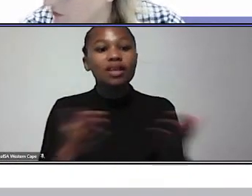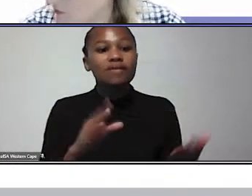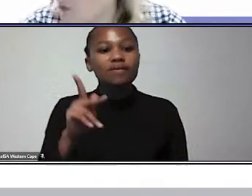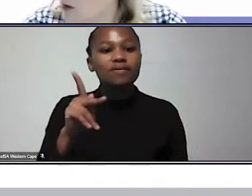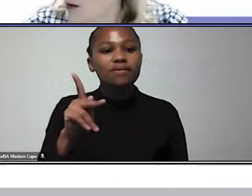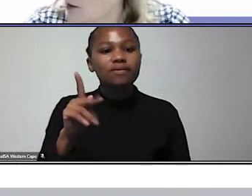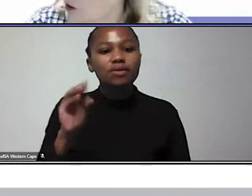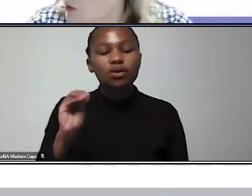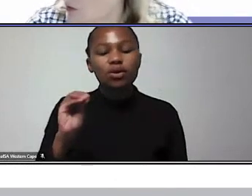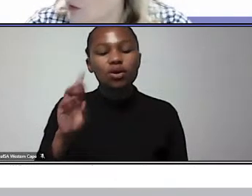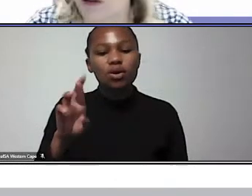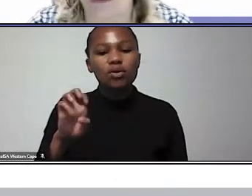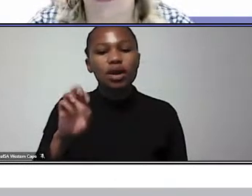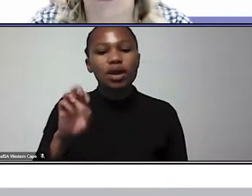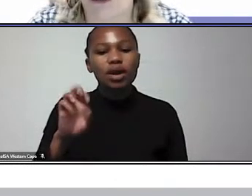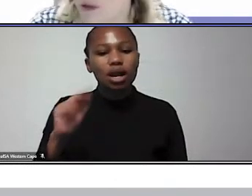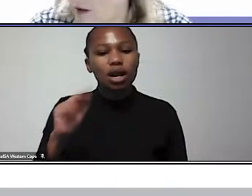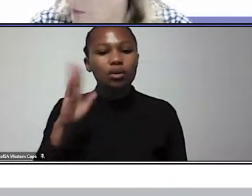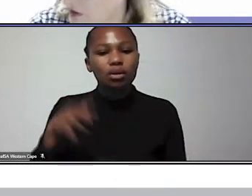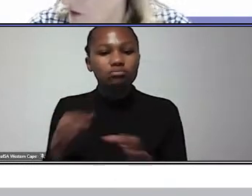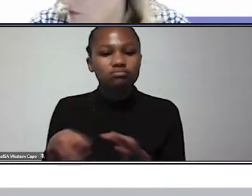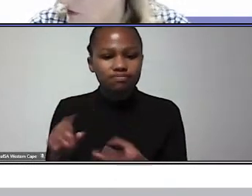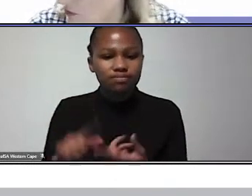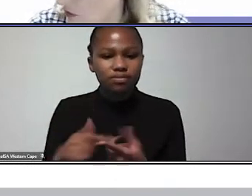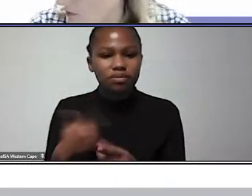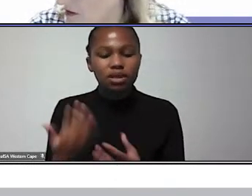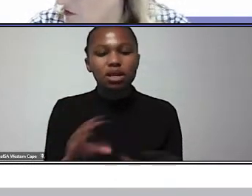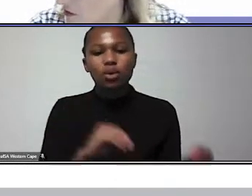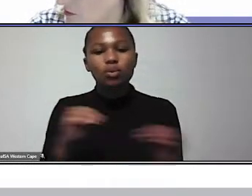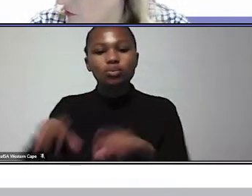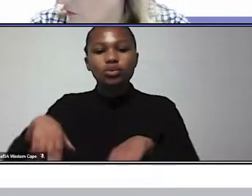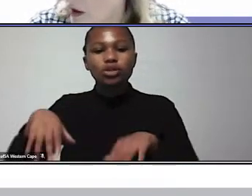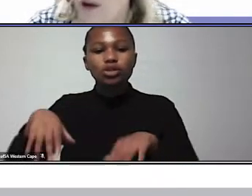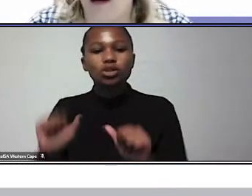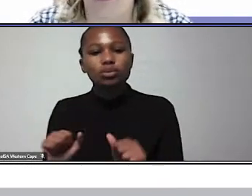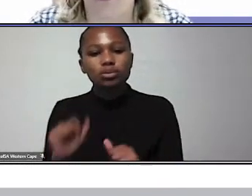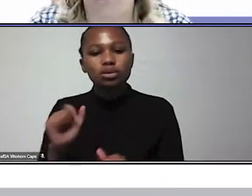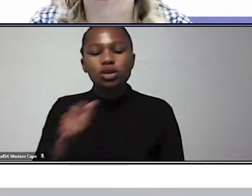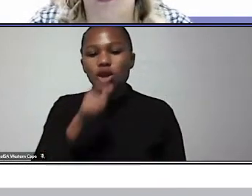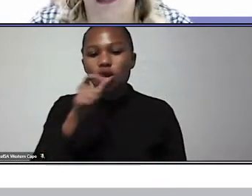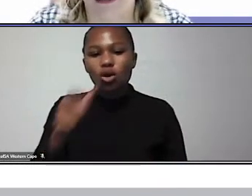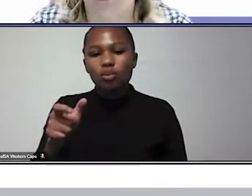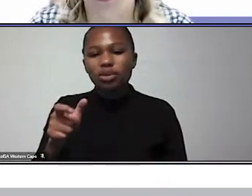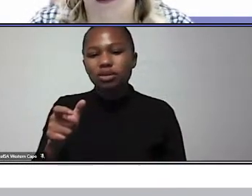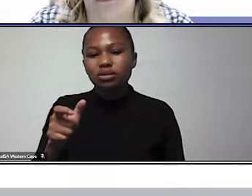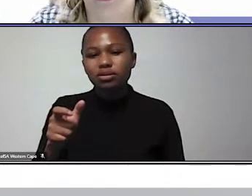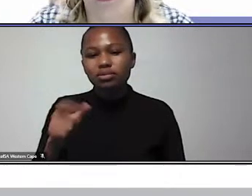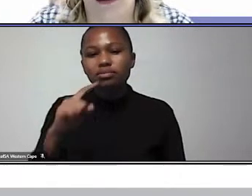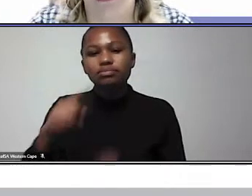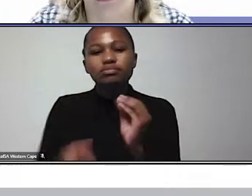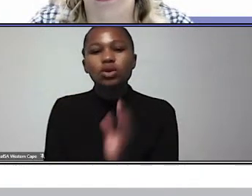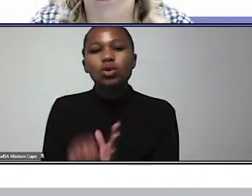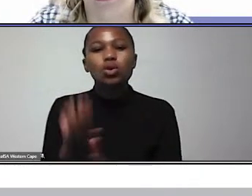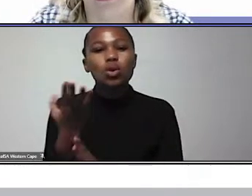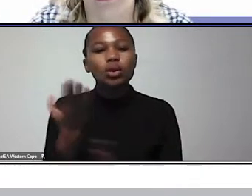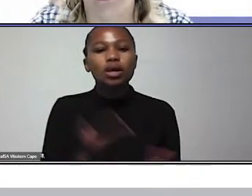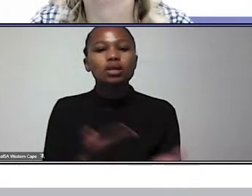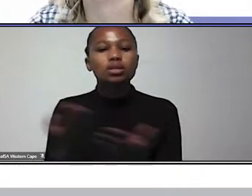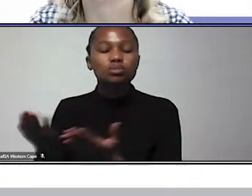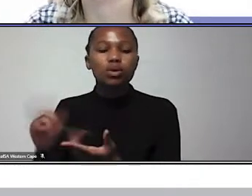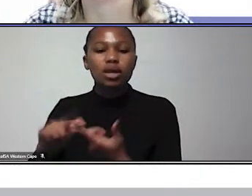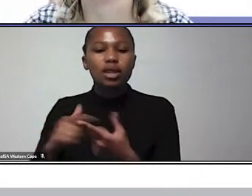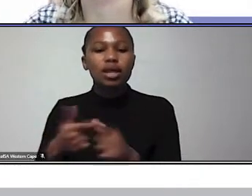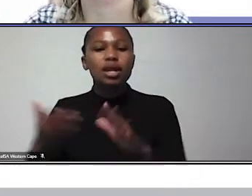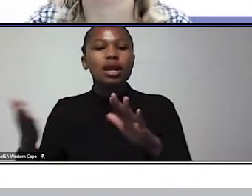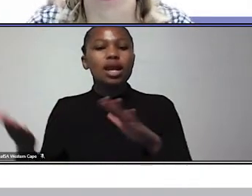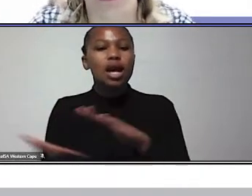aspect I wanted to talk about is just with regards to the chairperson, your comments in terms of the growing export base. So under the it's